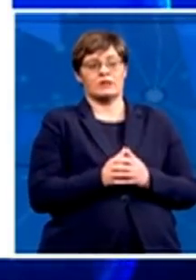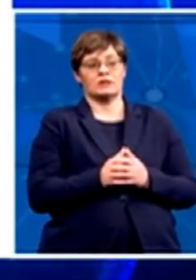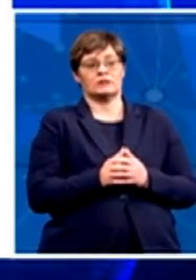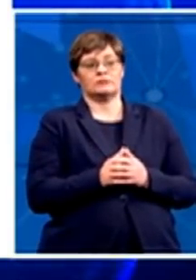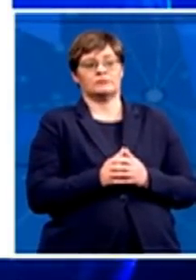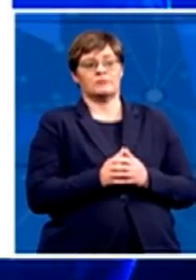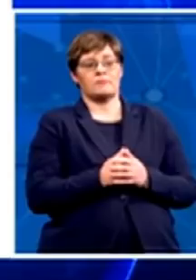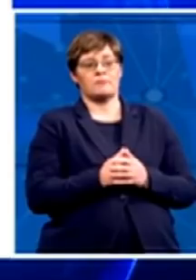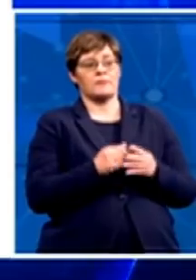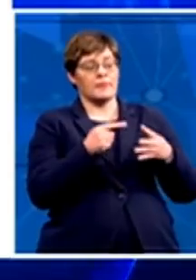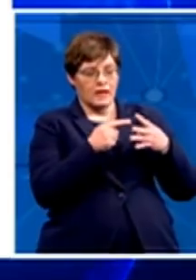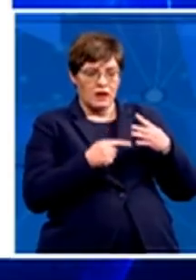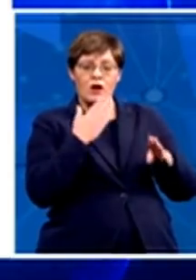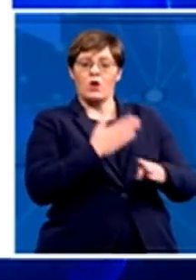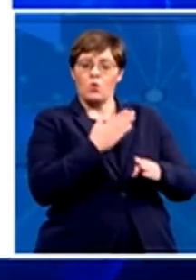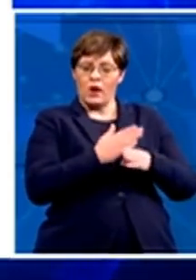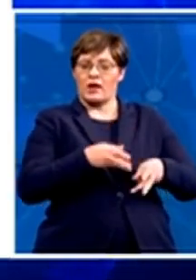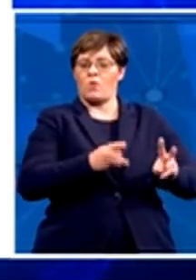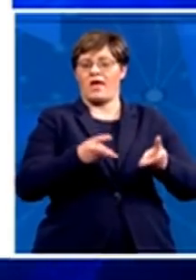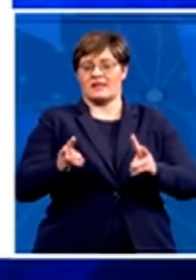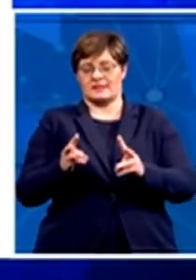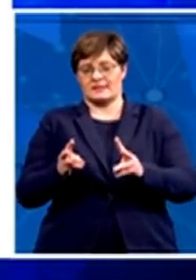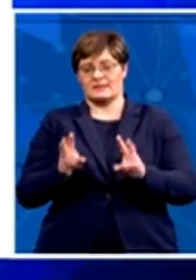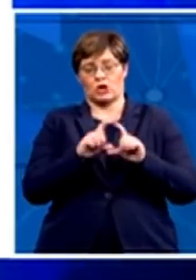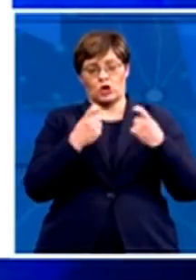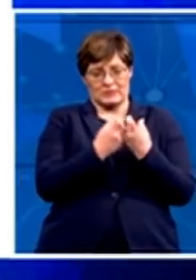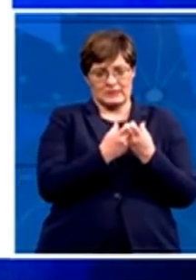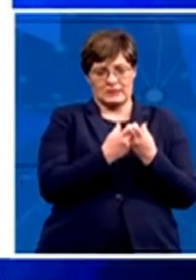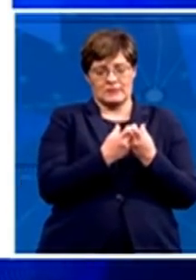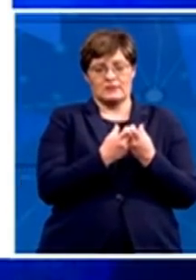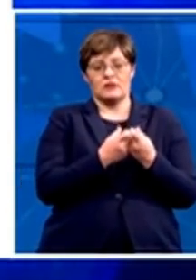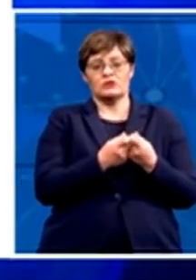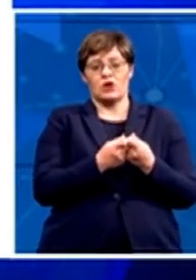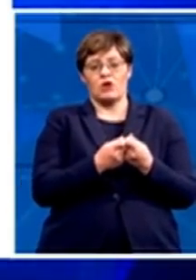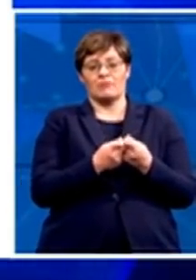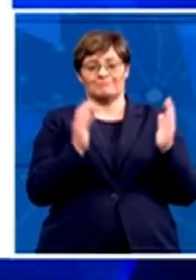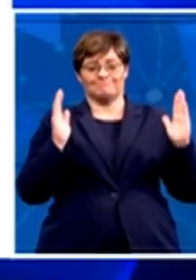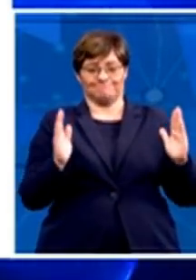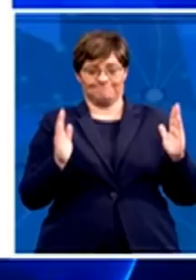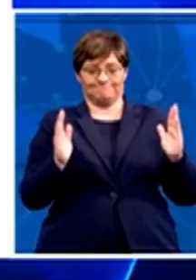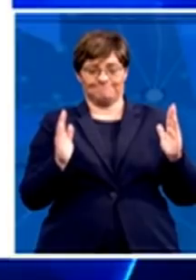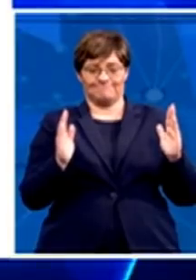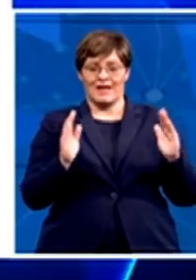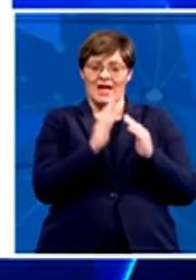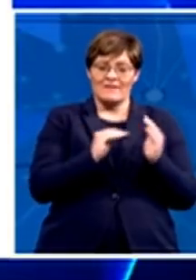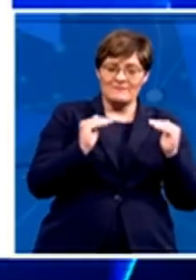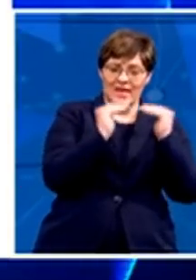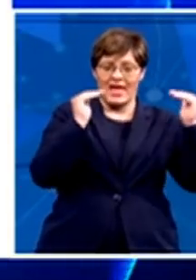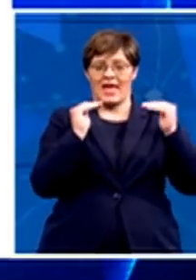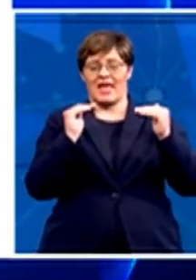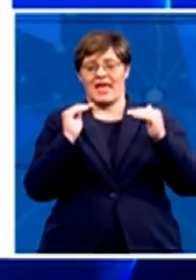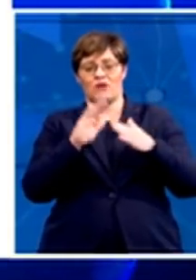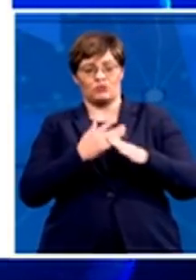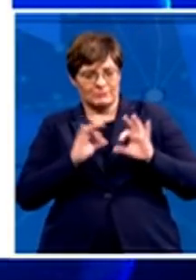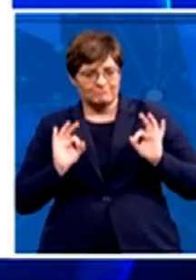and they must be determined within this parameter of fairness and reasonableness. What would be fair and reasonable